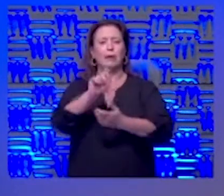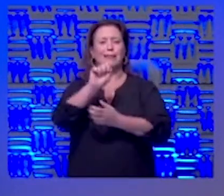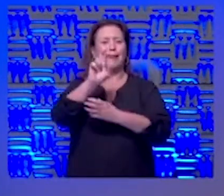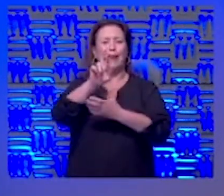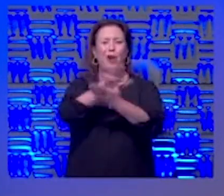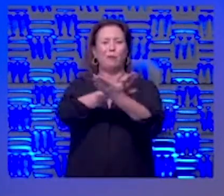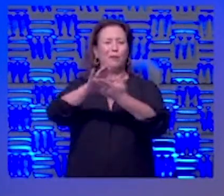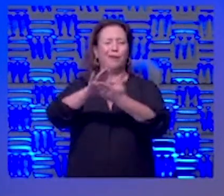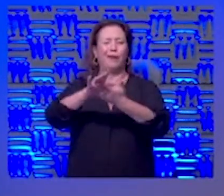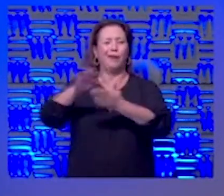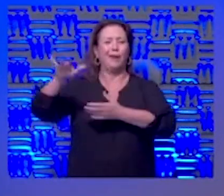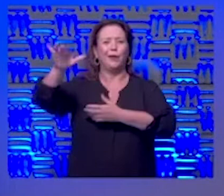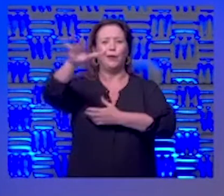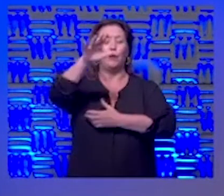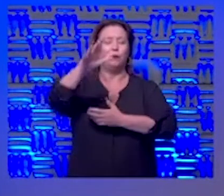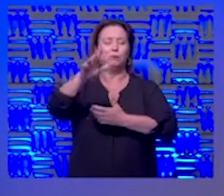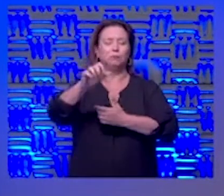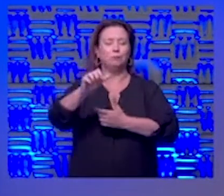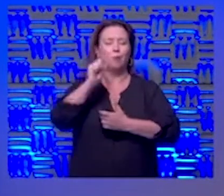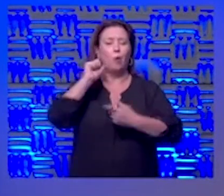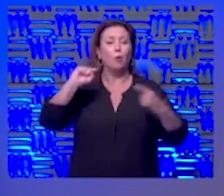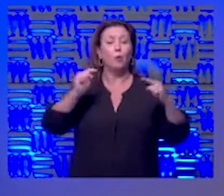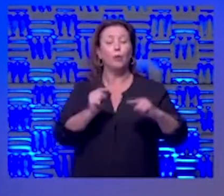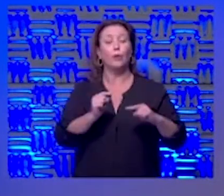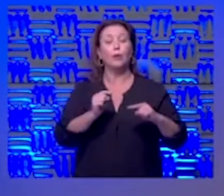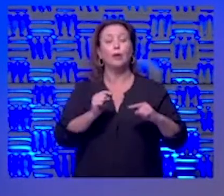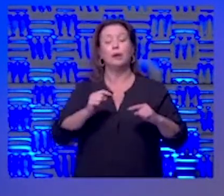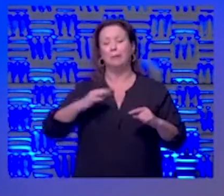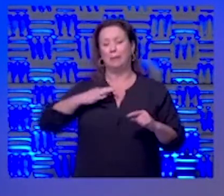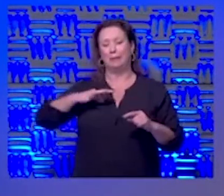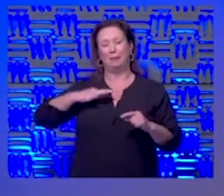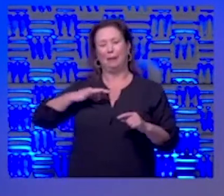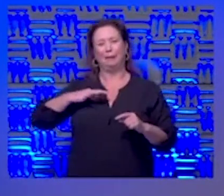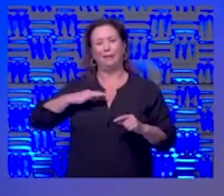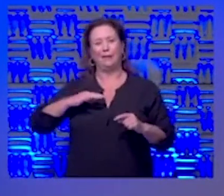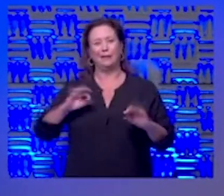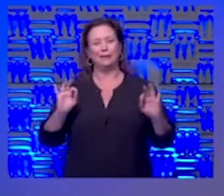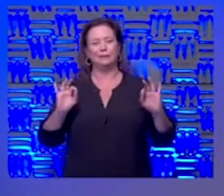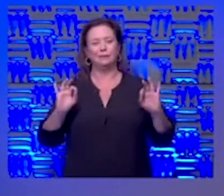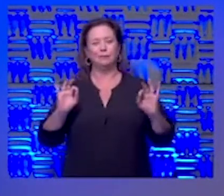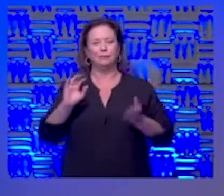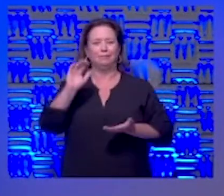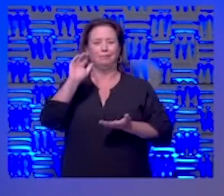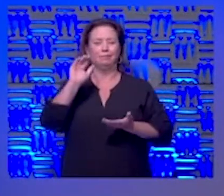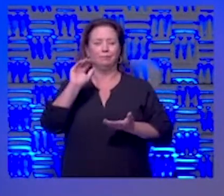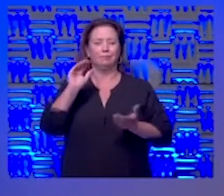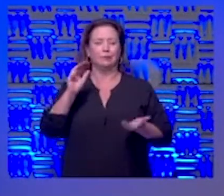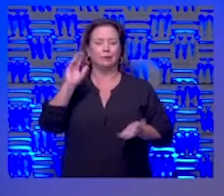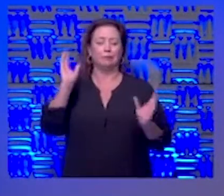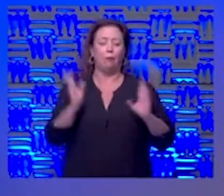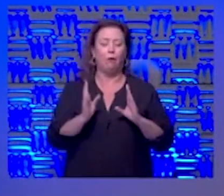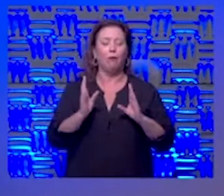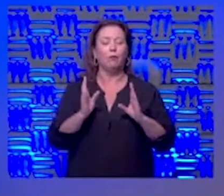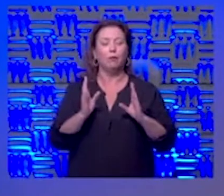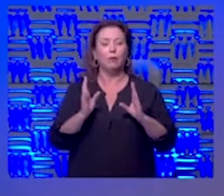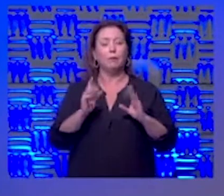purifier won't cause any harm. The benefit is really going to be minimal, but it can be used as an adjunct to all those other measures.